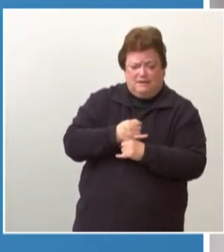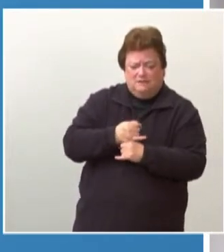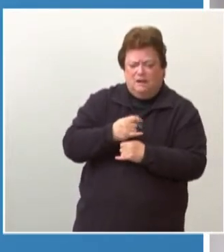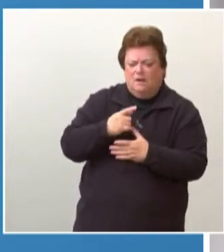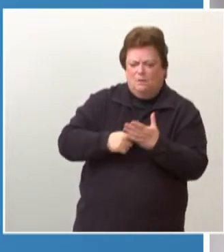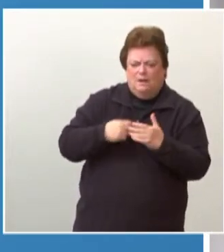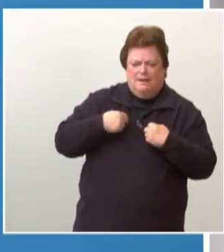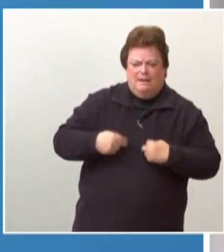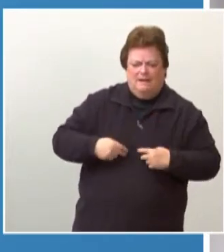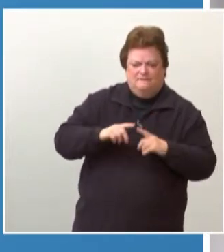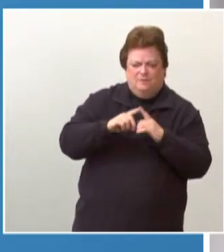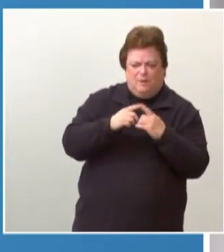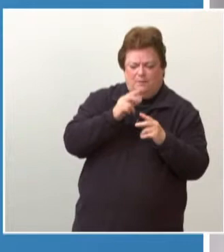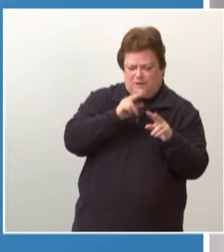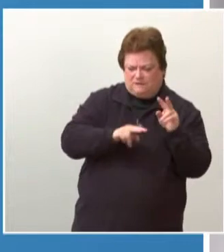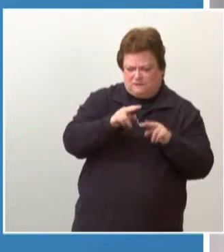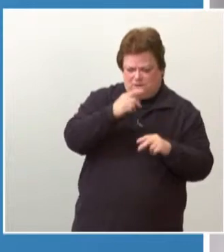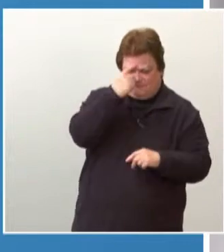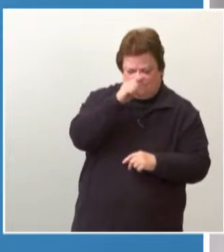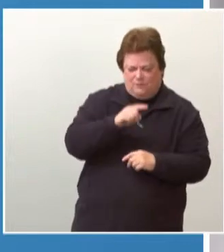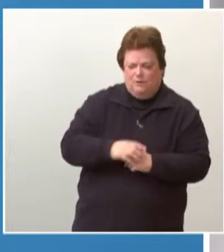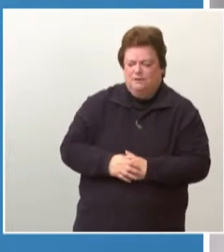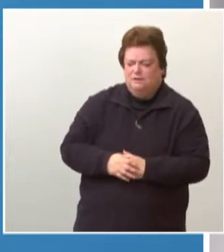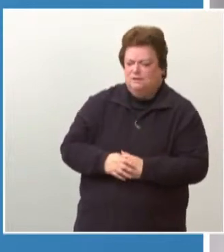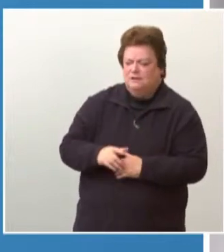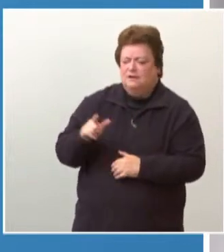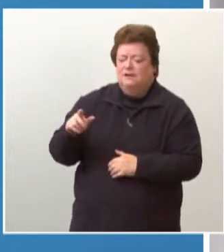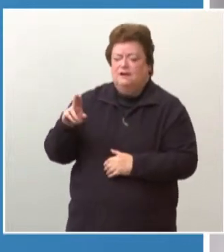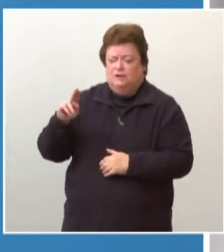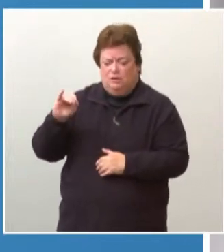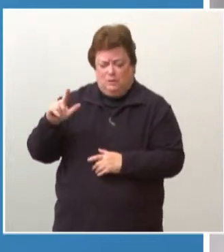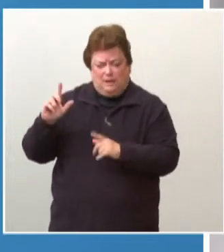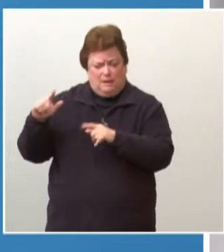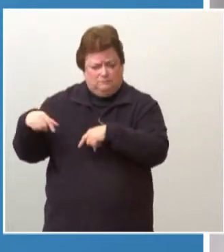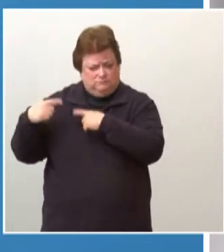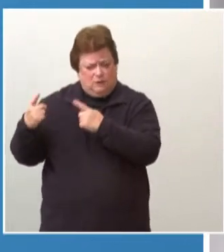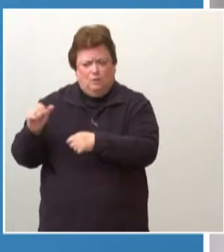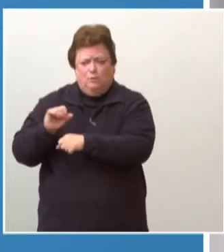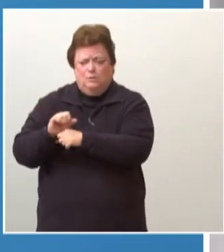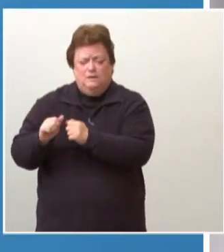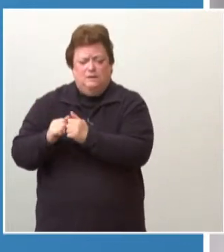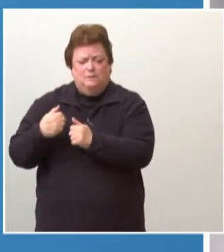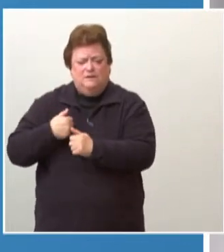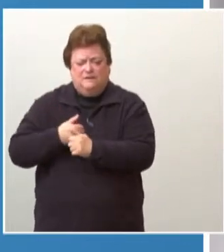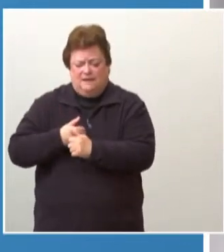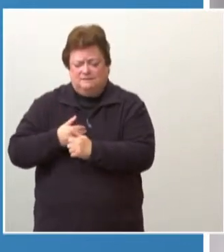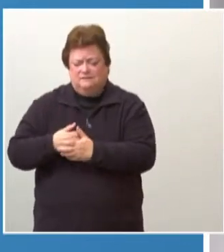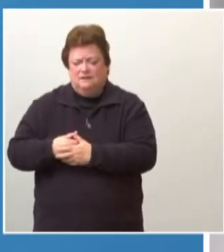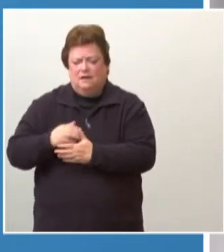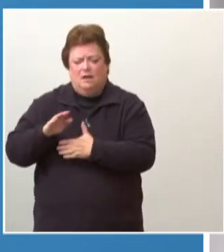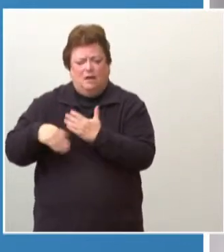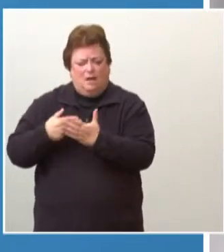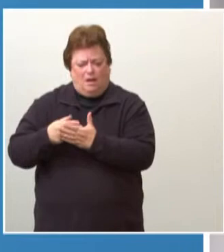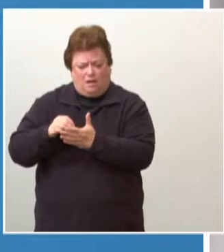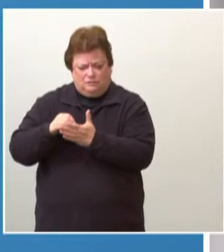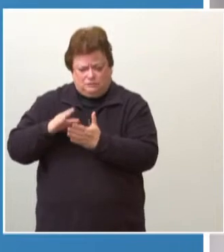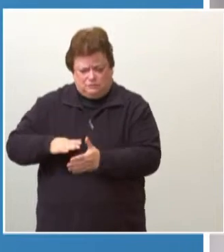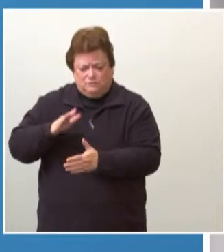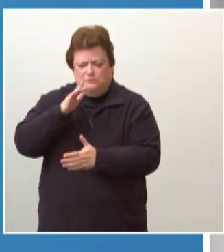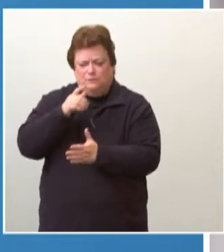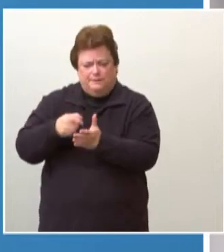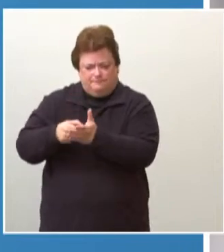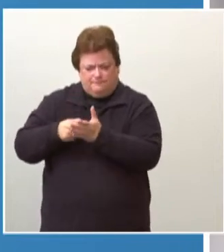looking for? You know, UNL has worked with us throughout the pandemic. All students will be